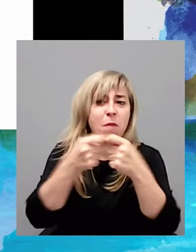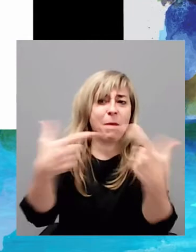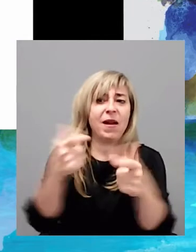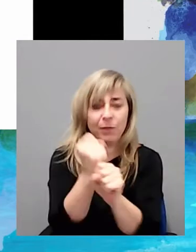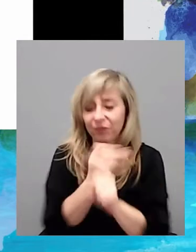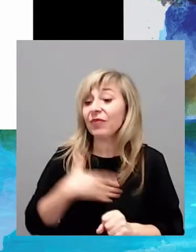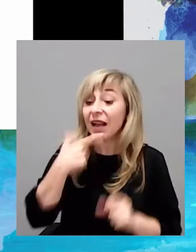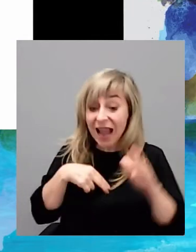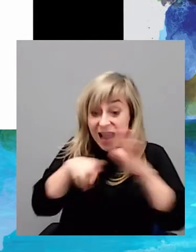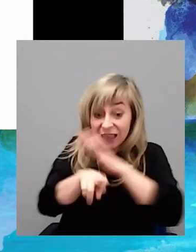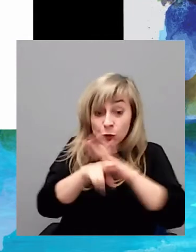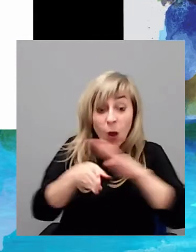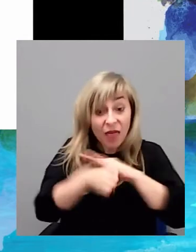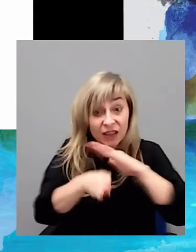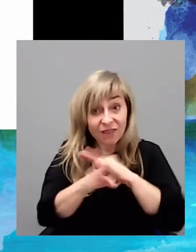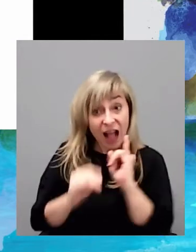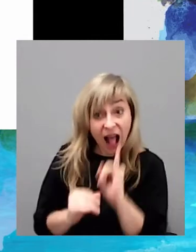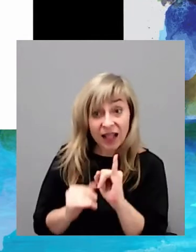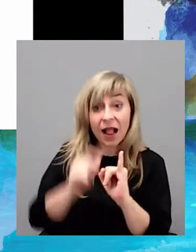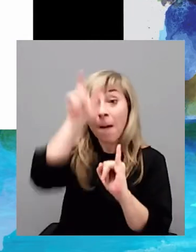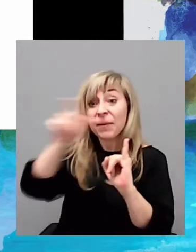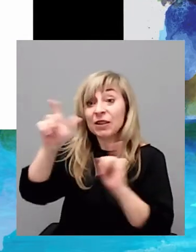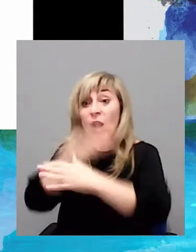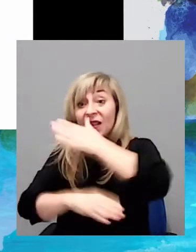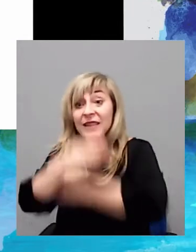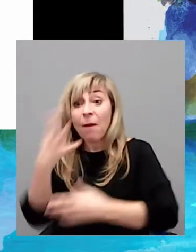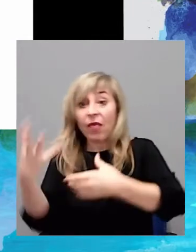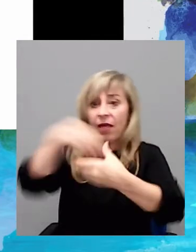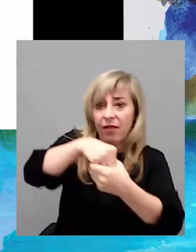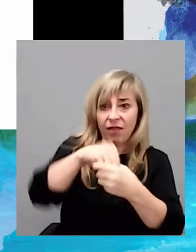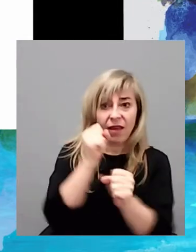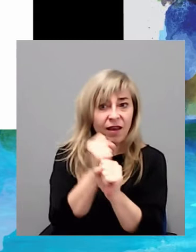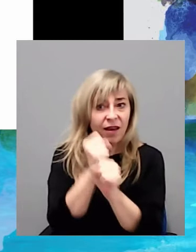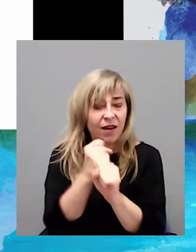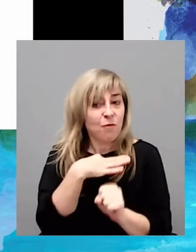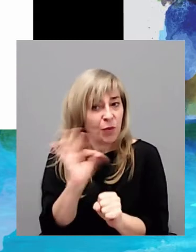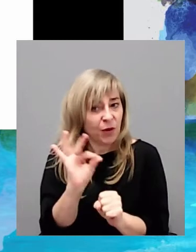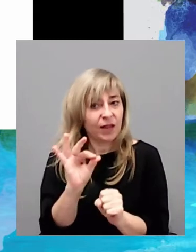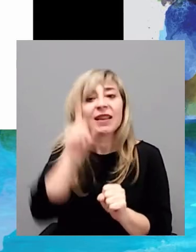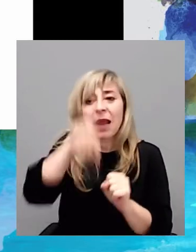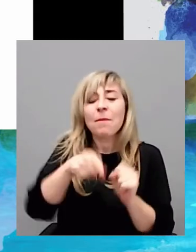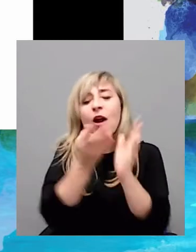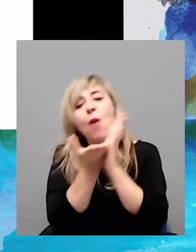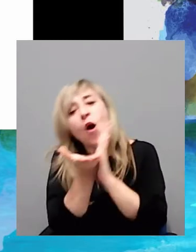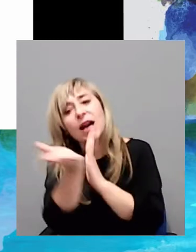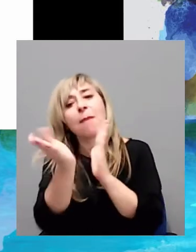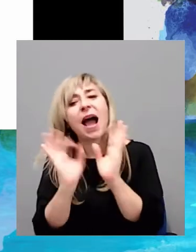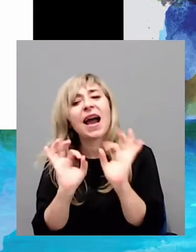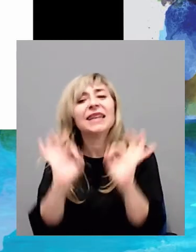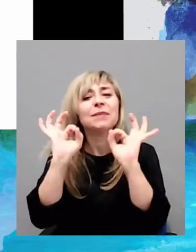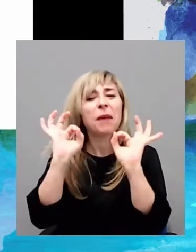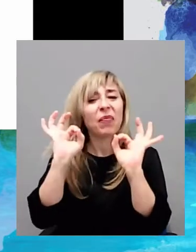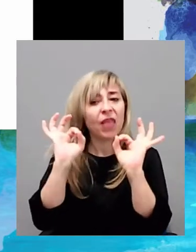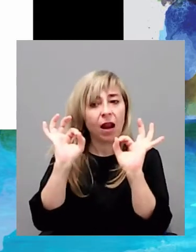people with disabilities can work in these services that we provide. And it's also a branch of